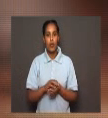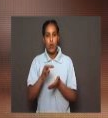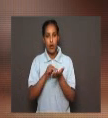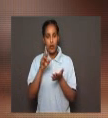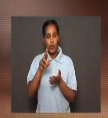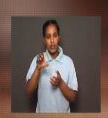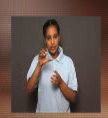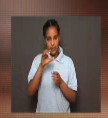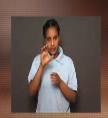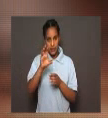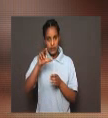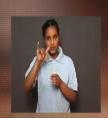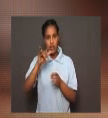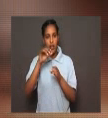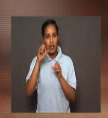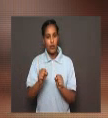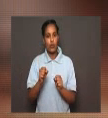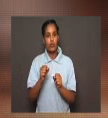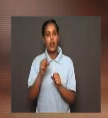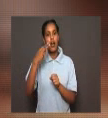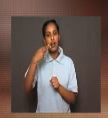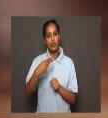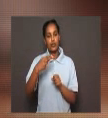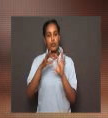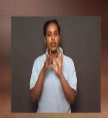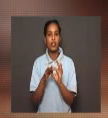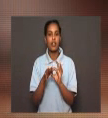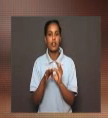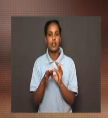Molecular crystals can contain hydrogen bonding,